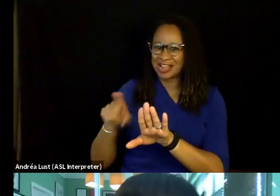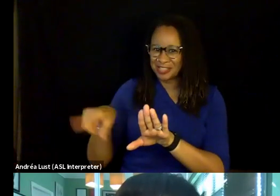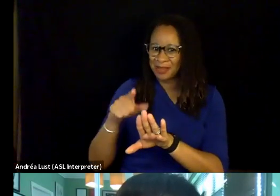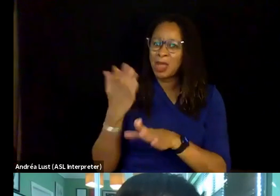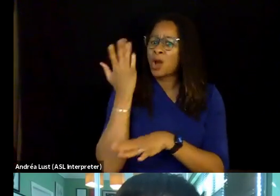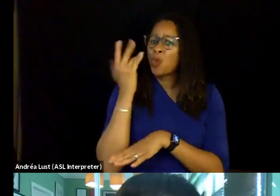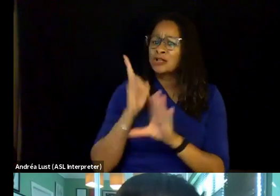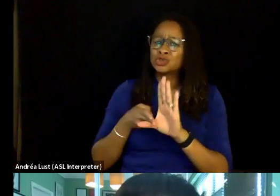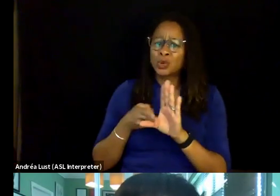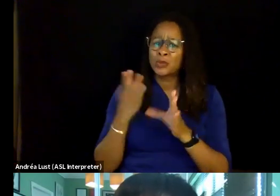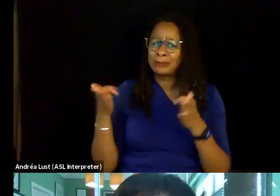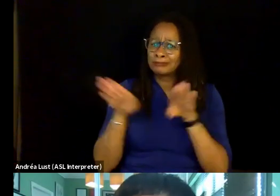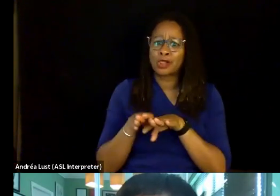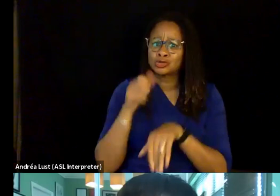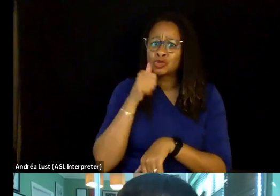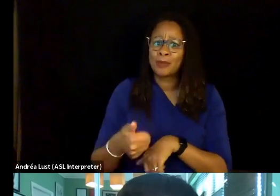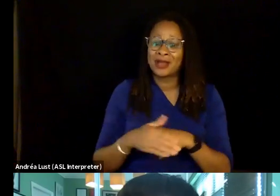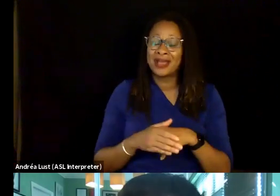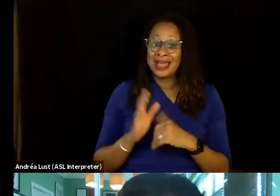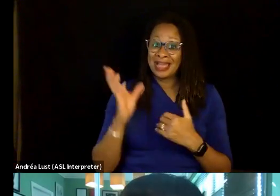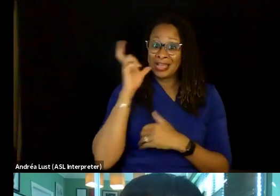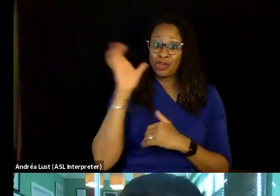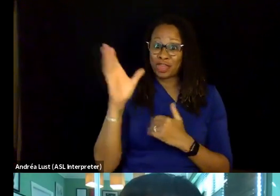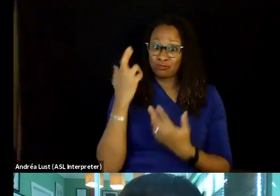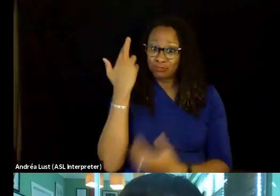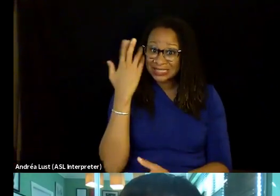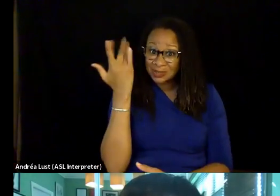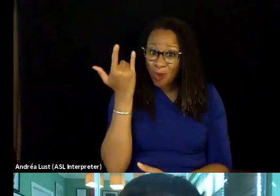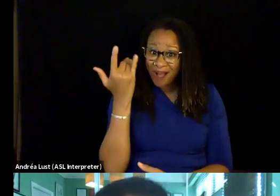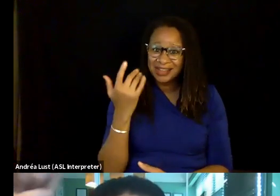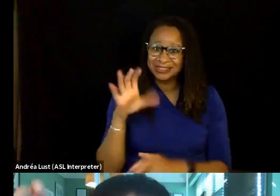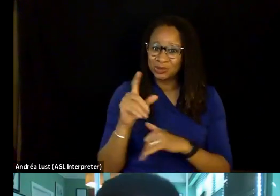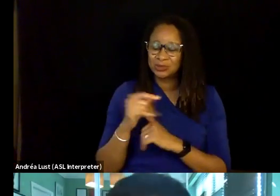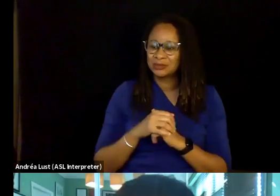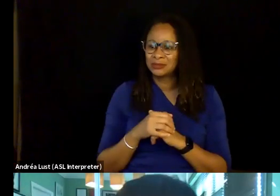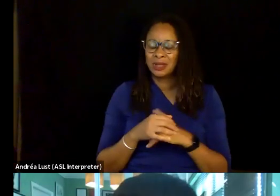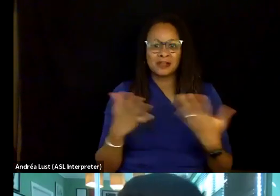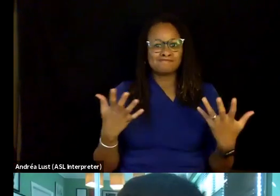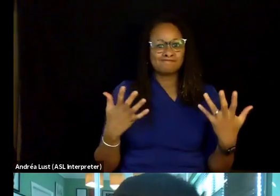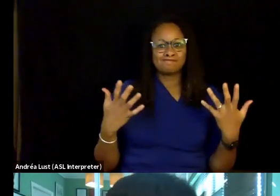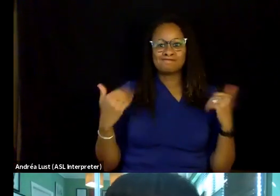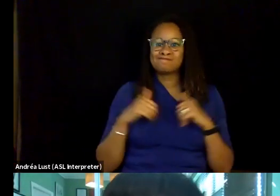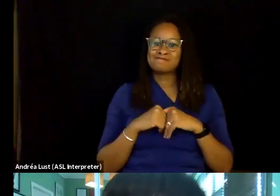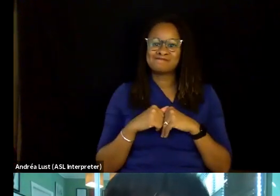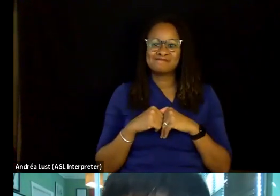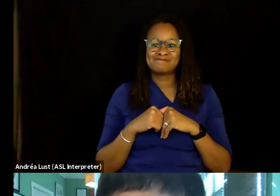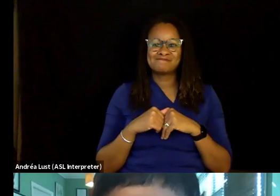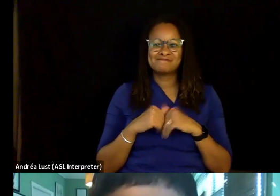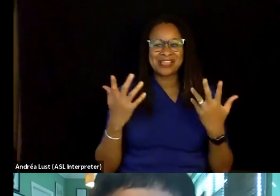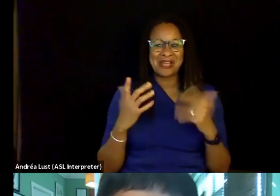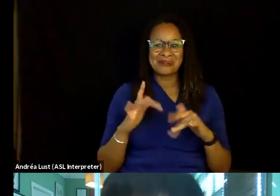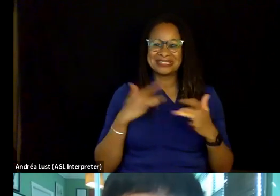shut down tomorrow. And to hear their lessons or the reasons why they're doing that actually, you know, makes me very,